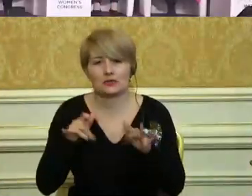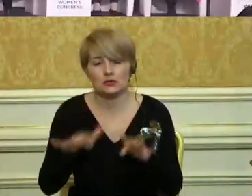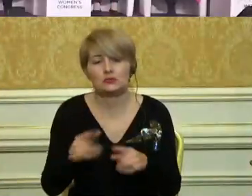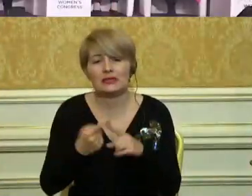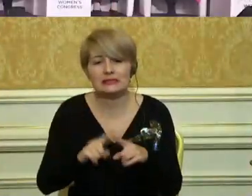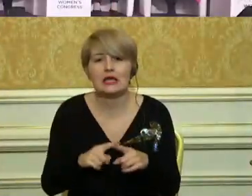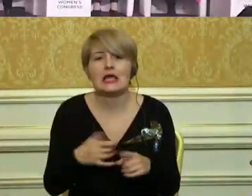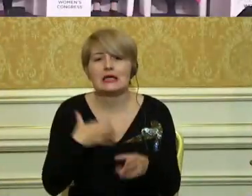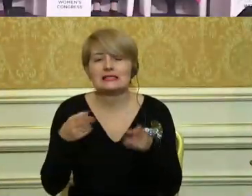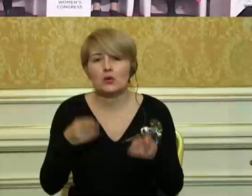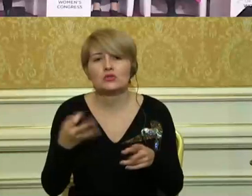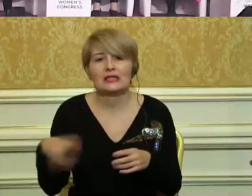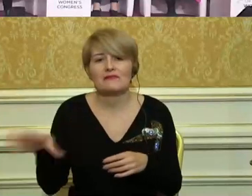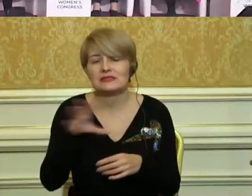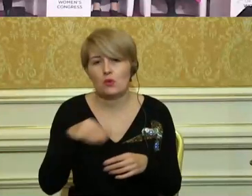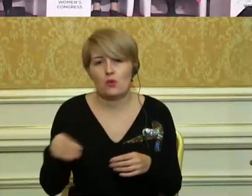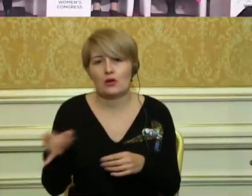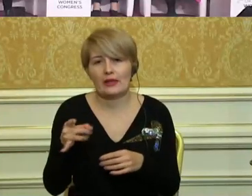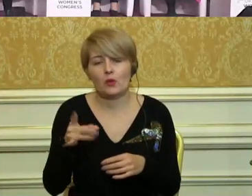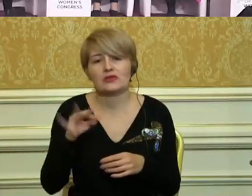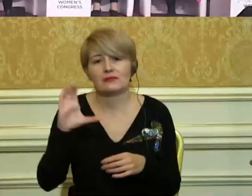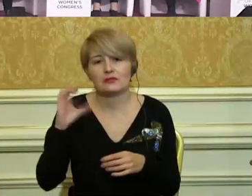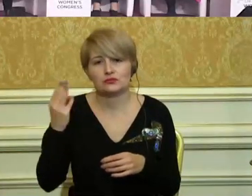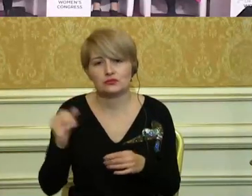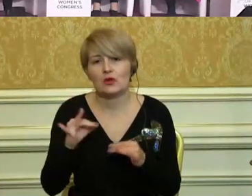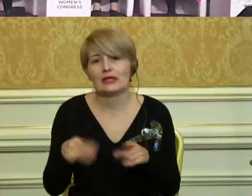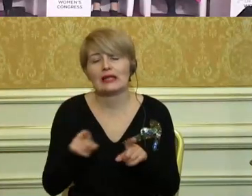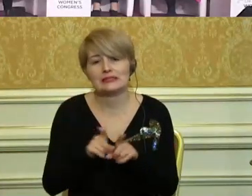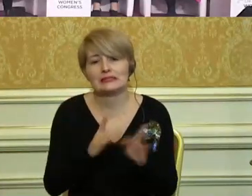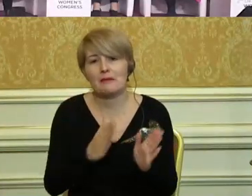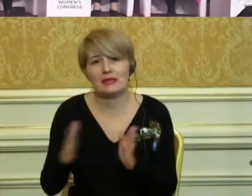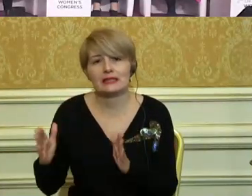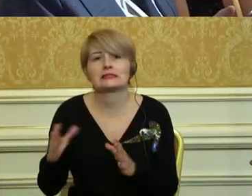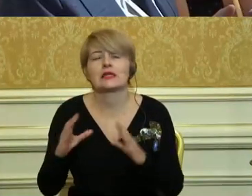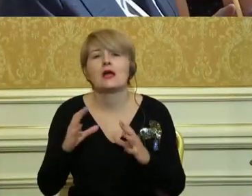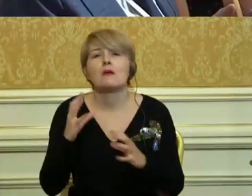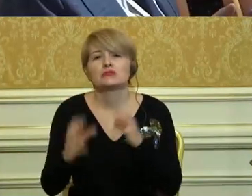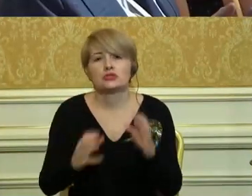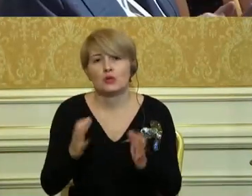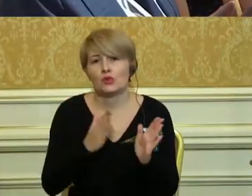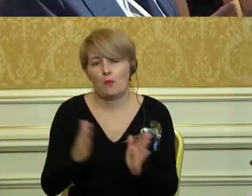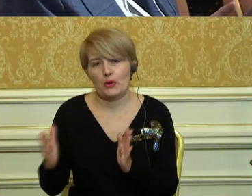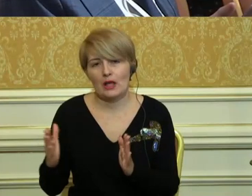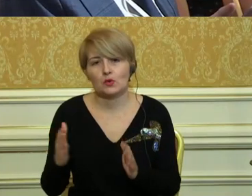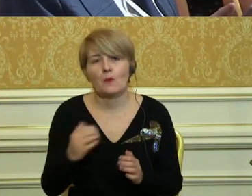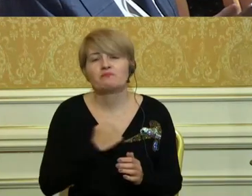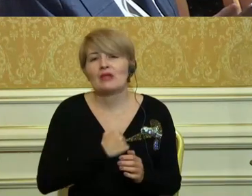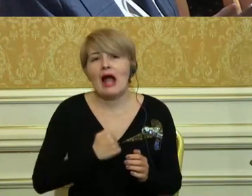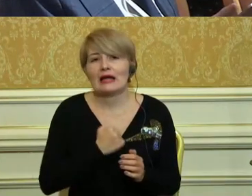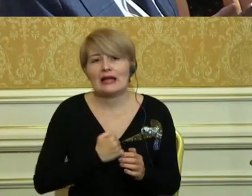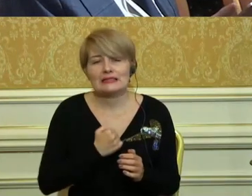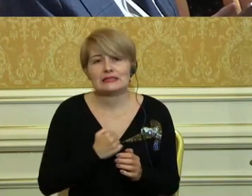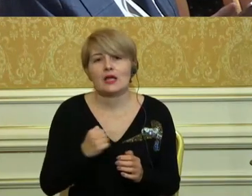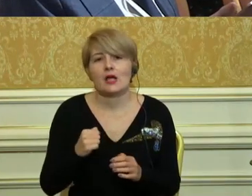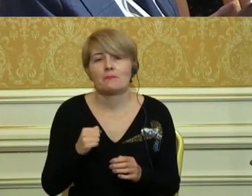to the United States, and to the stability of the international order. The aggression of Putin's Russia should not simply